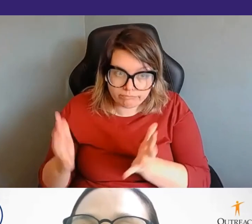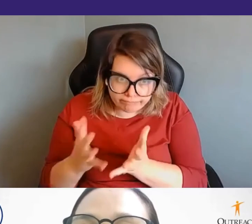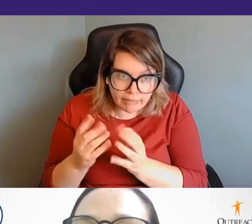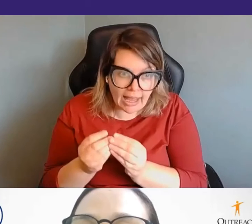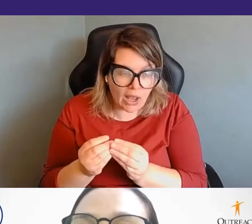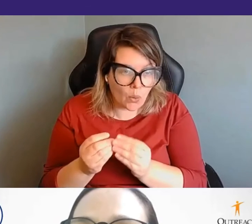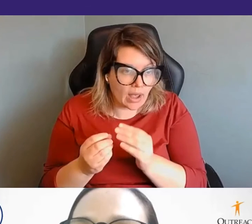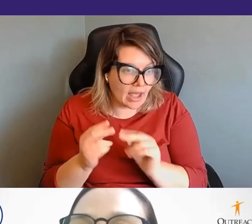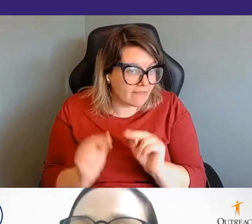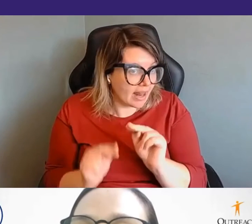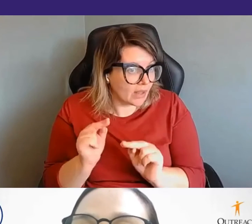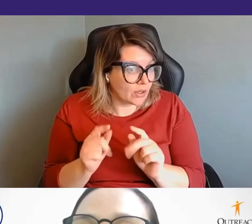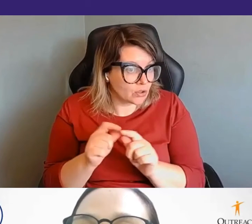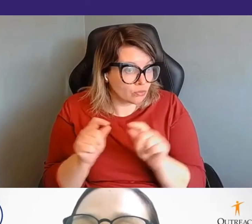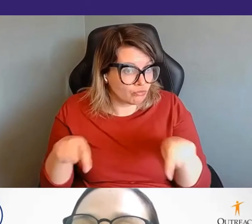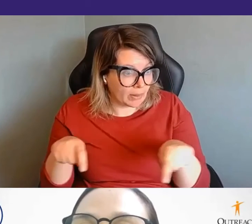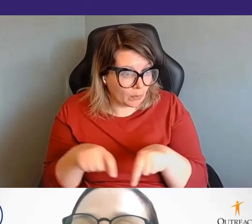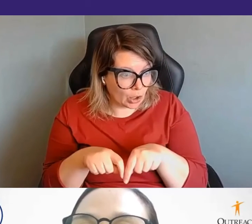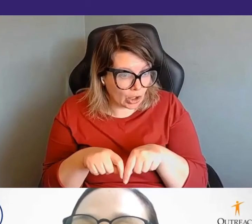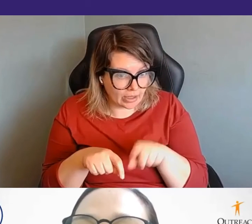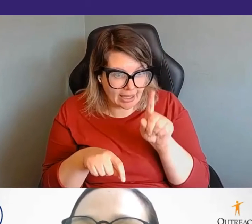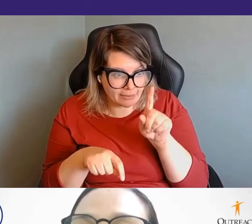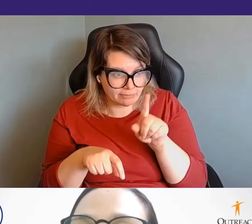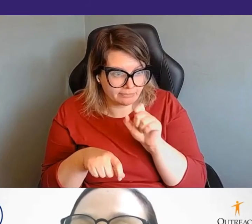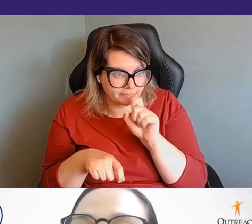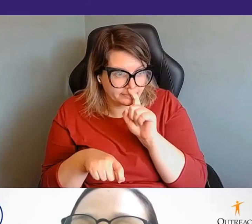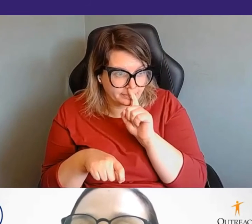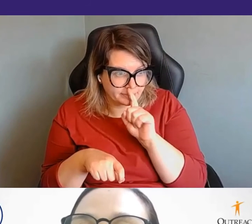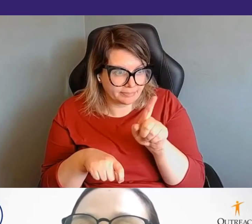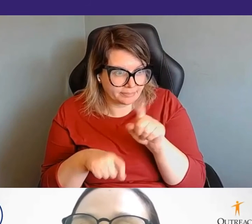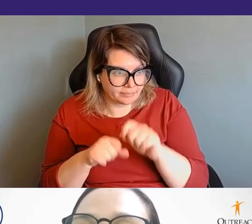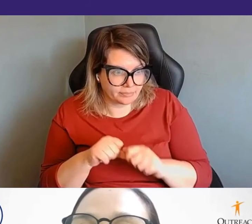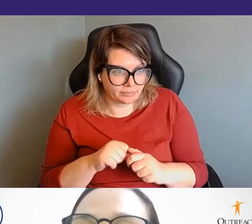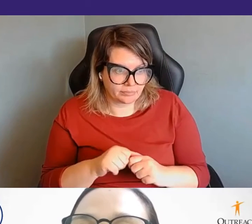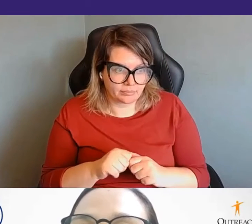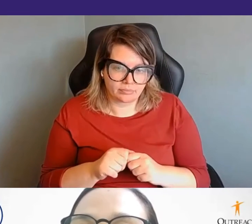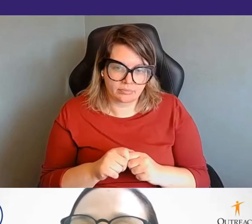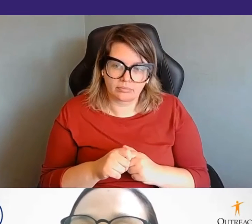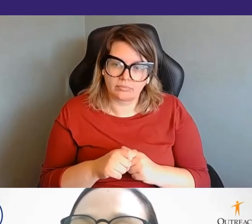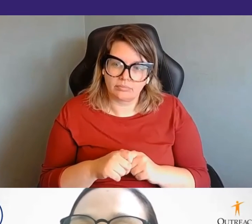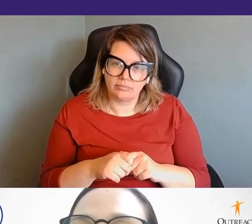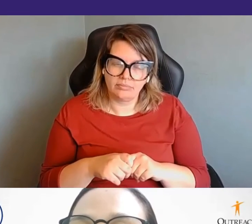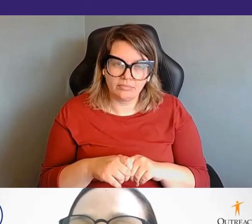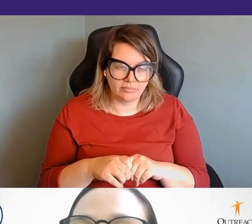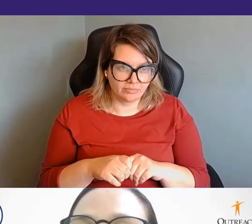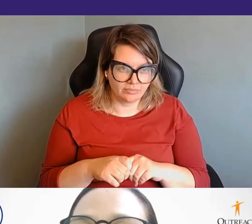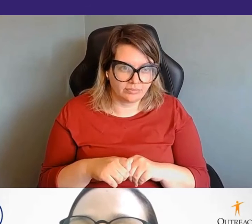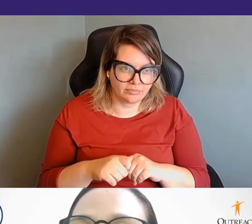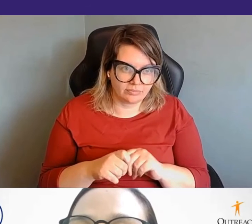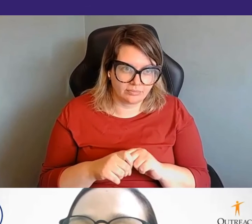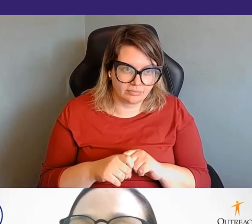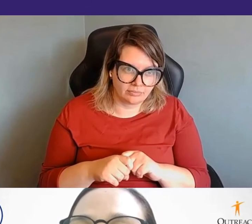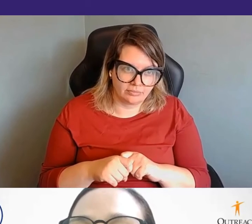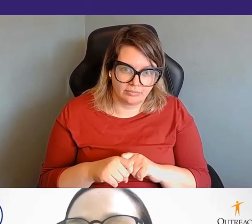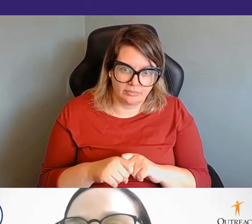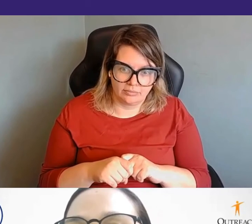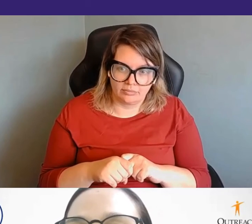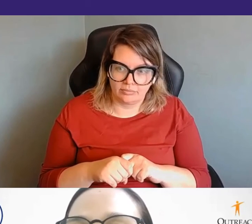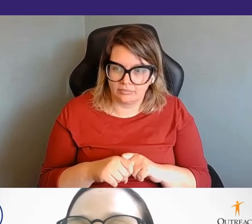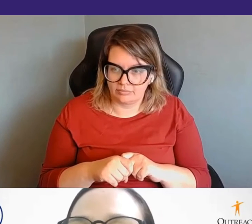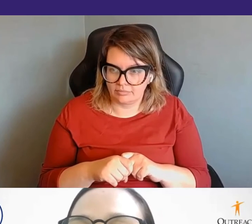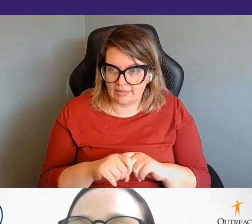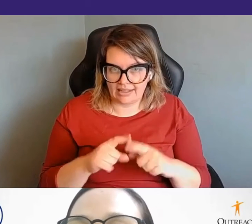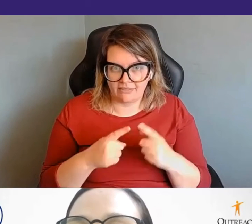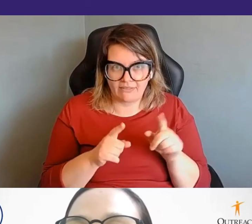evaluation frameworks. Oops, hold on. I need to make this window bigger. Support and develop our evaluation frameworks in